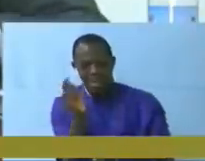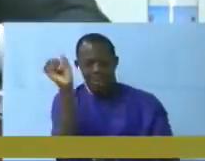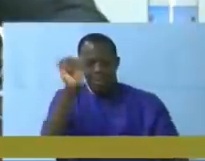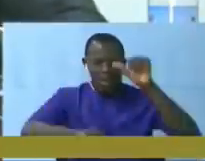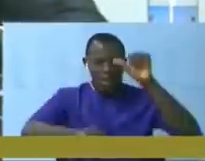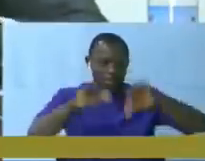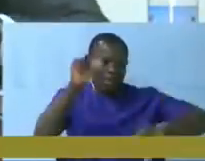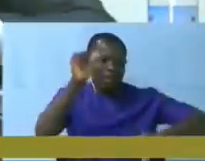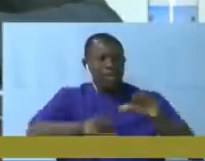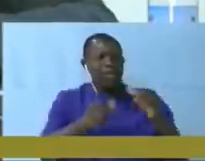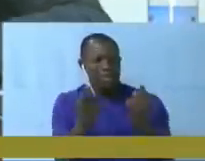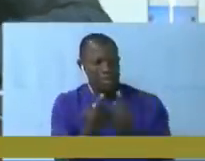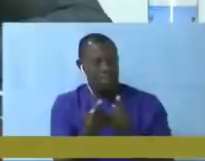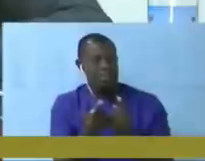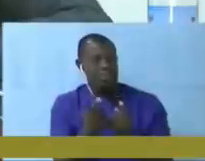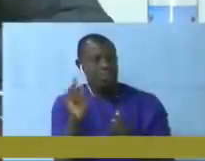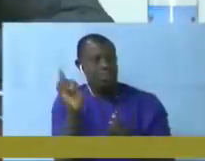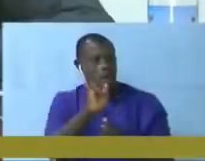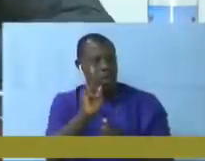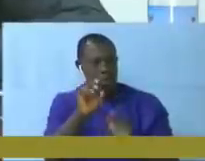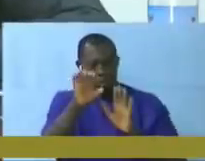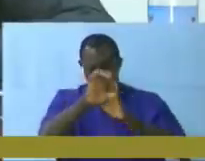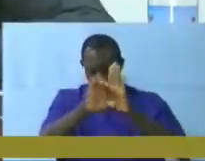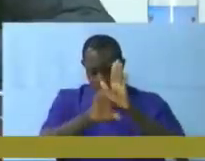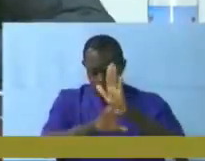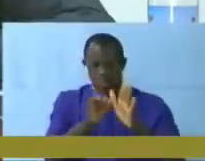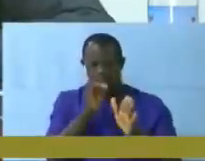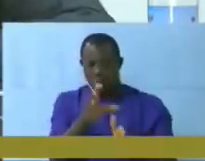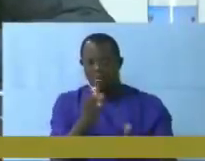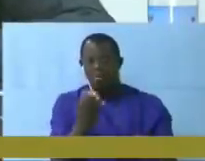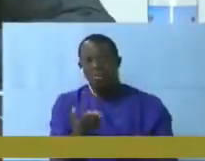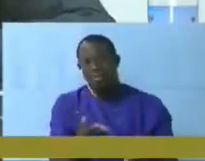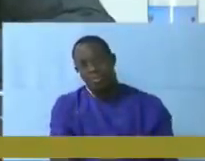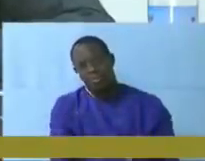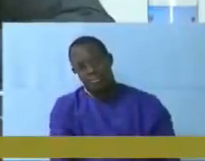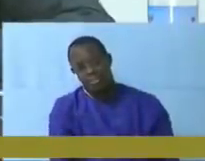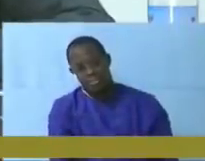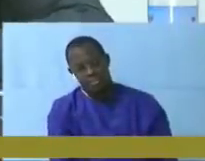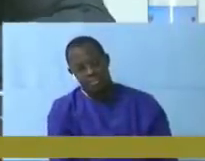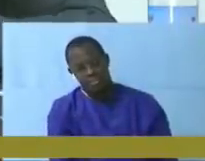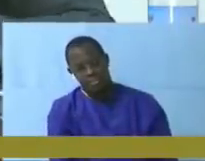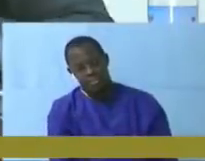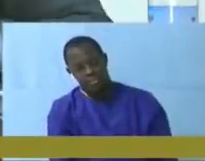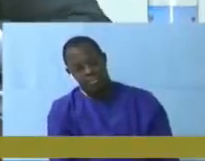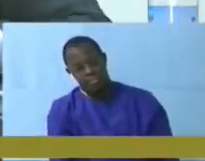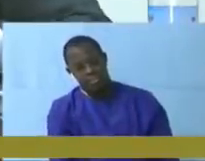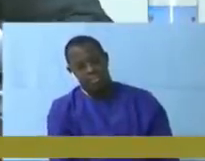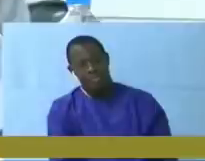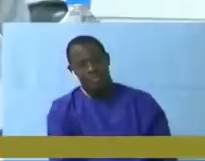called. That's what it said. If I may,